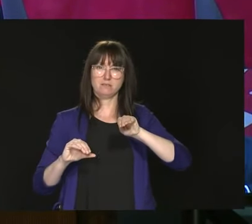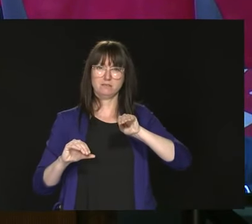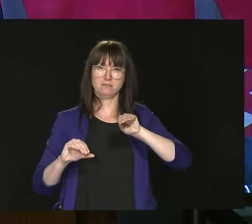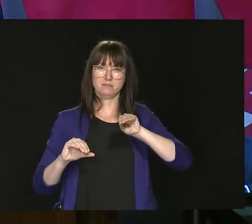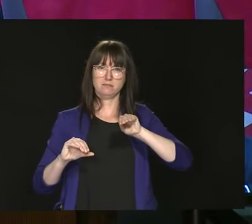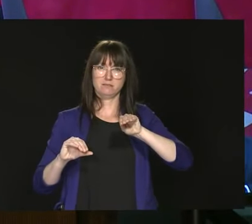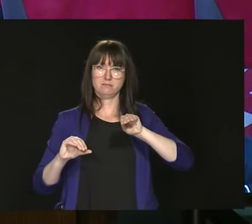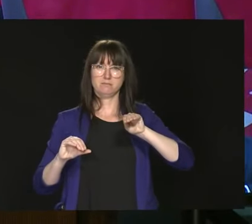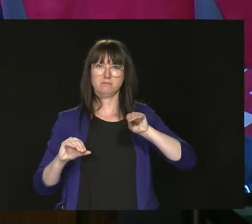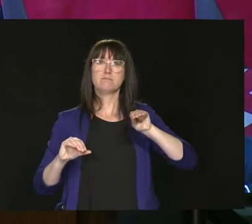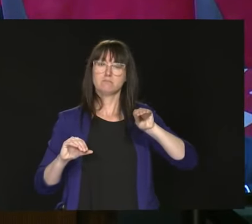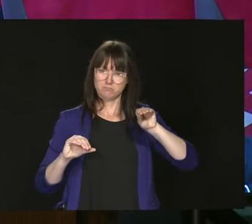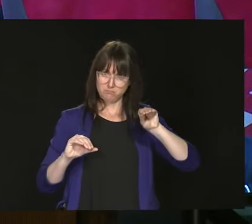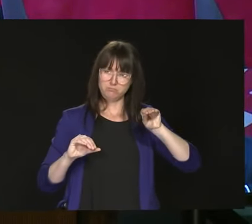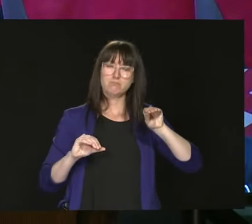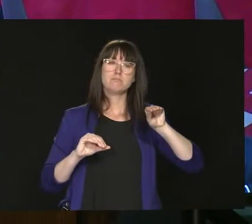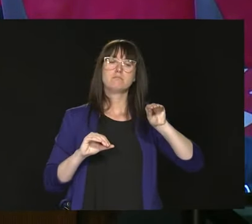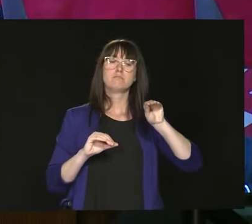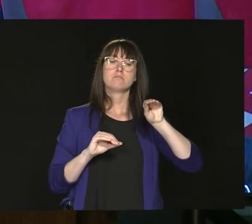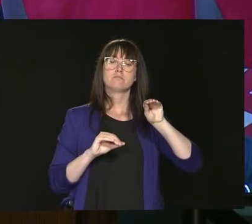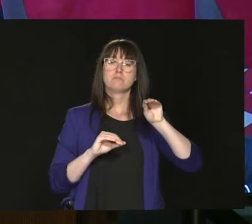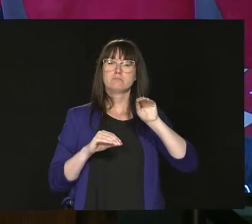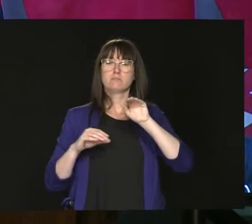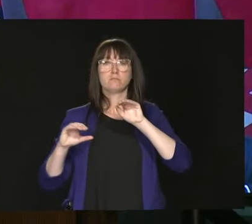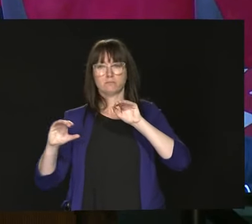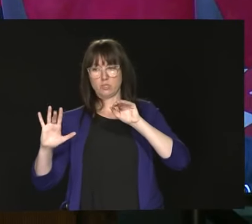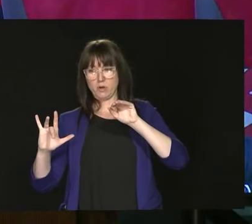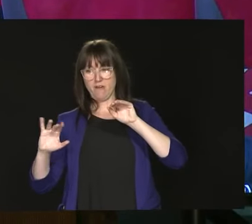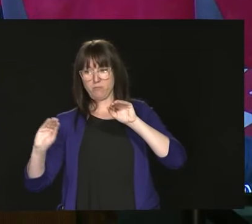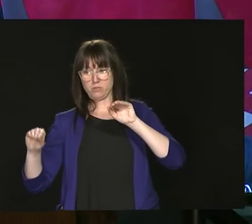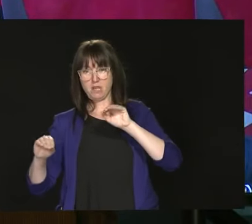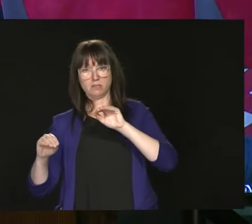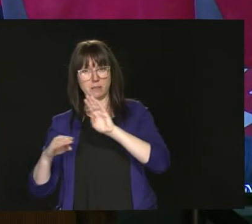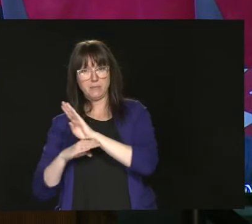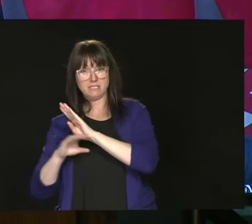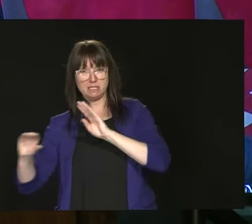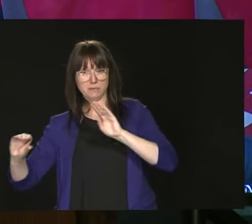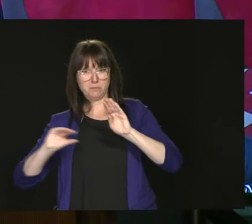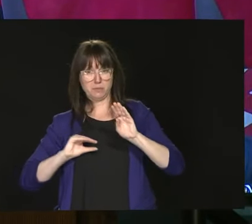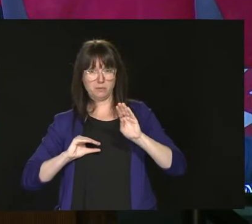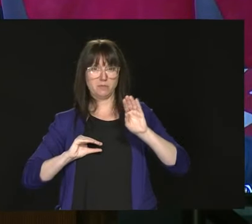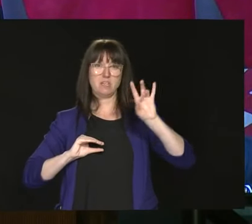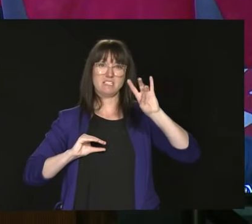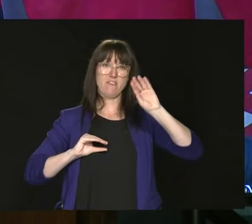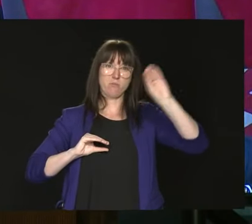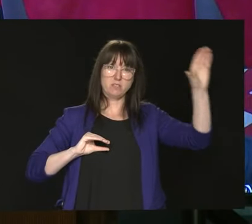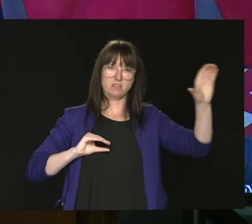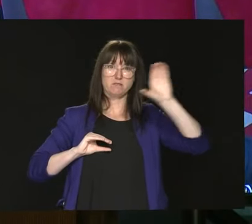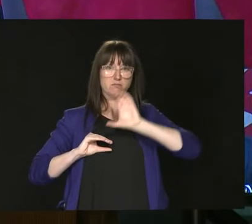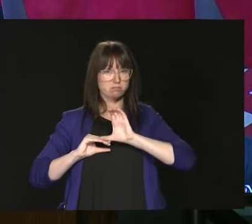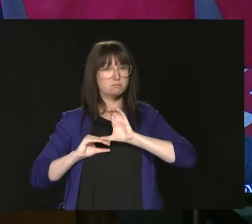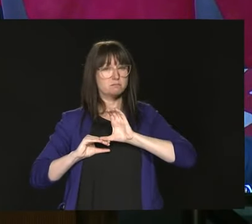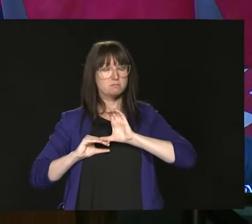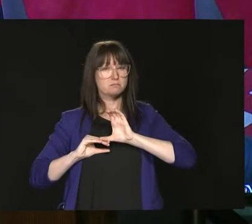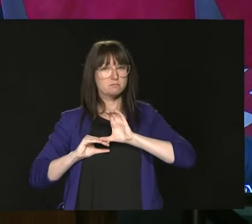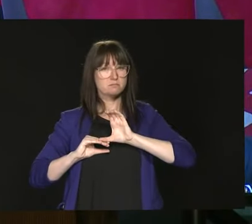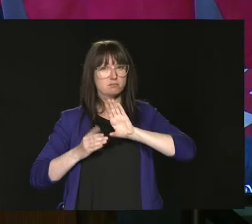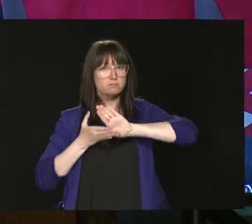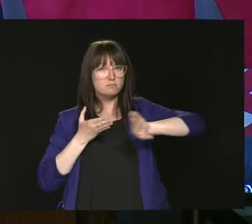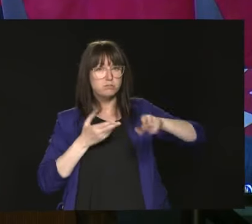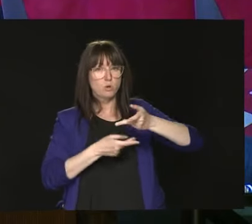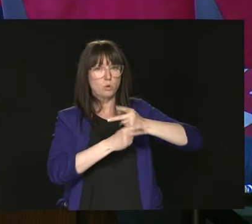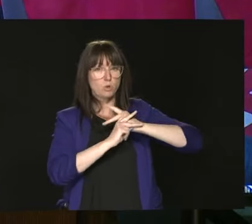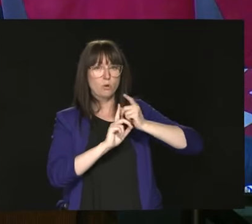by the small business and 50% in a forgivable loan by the Canada Mortgage and Housing